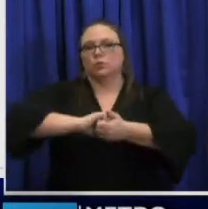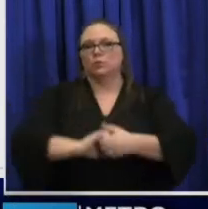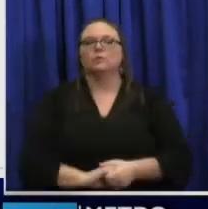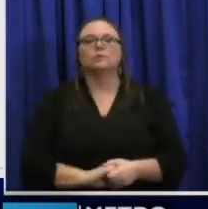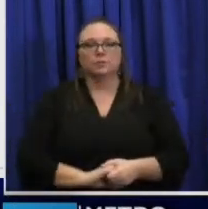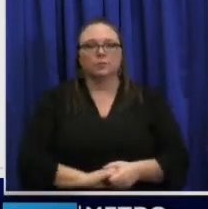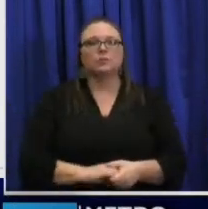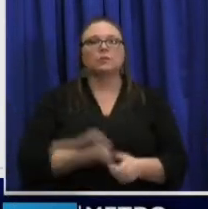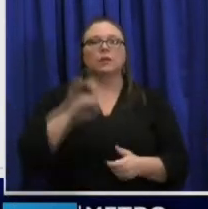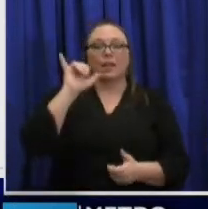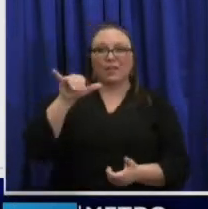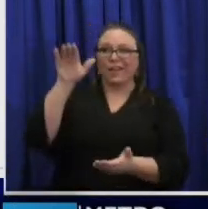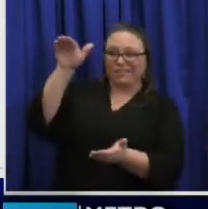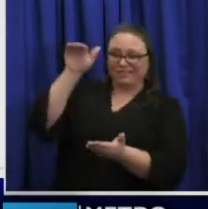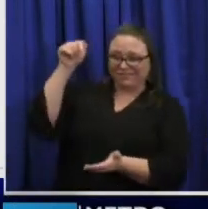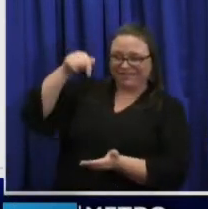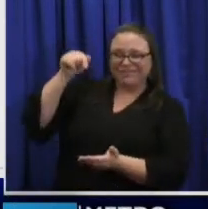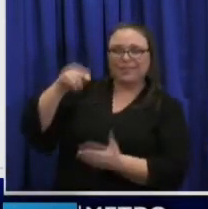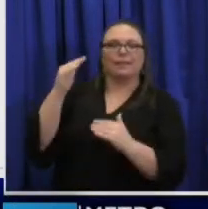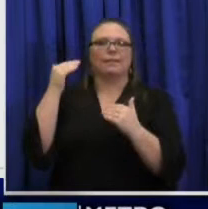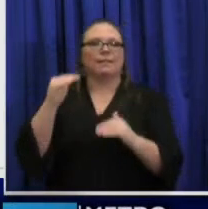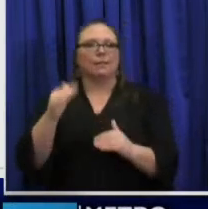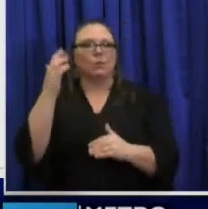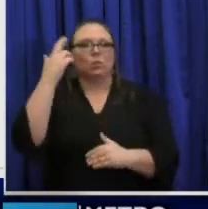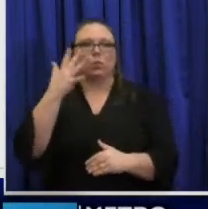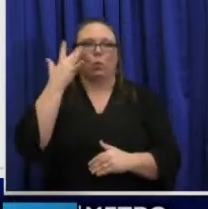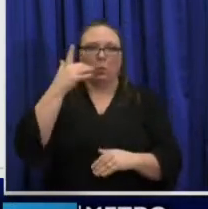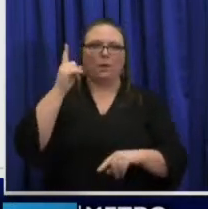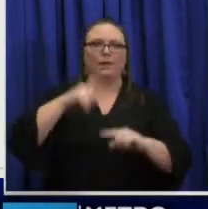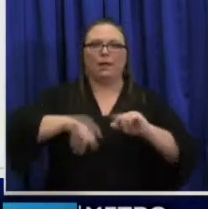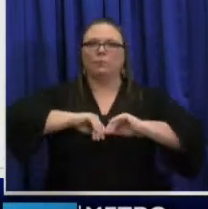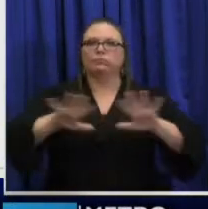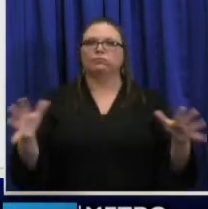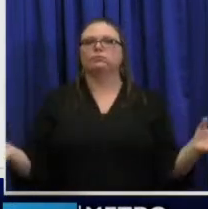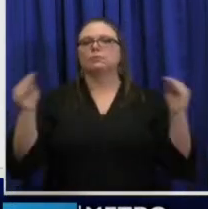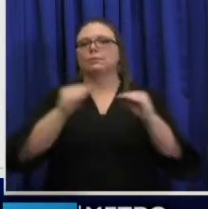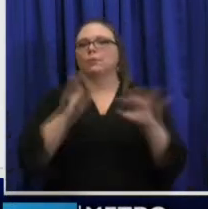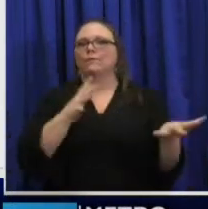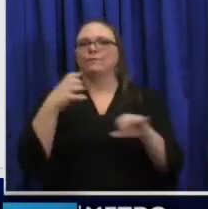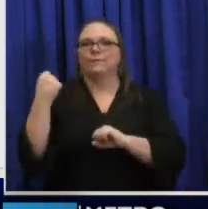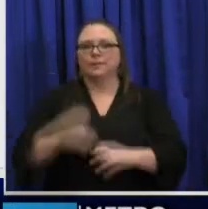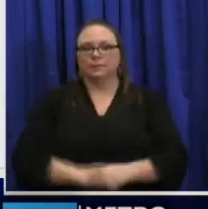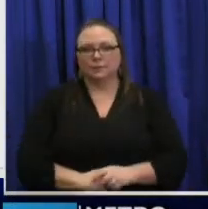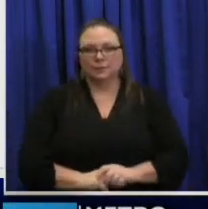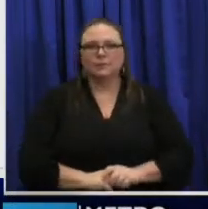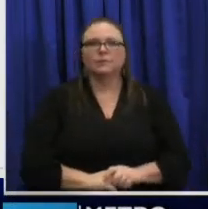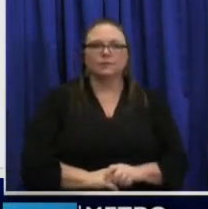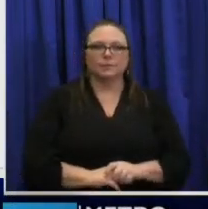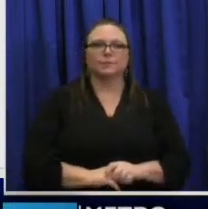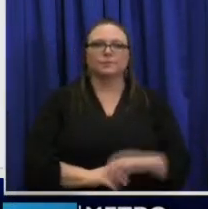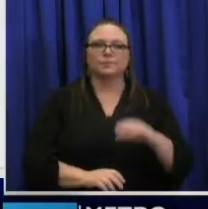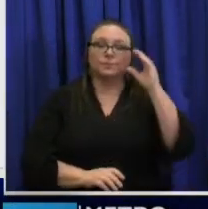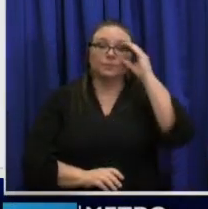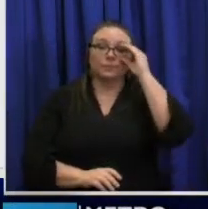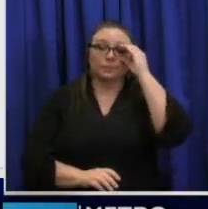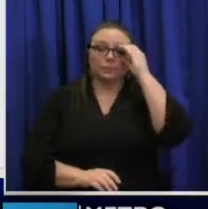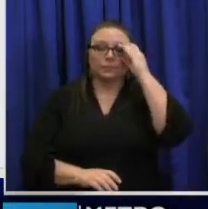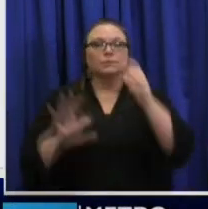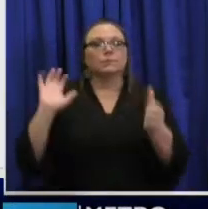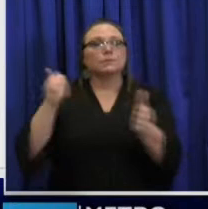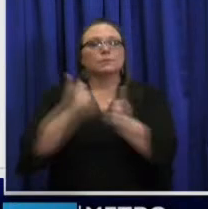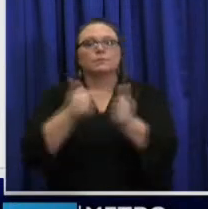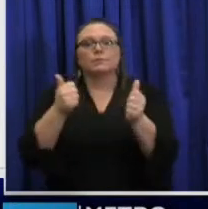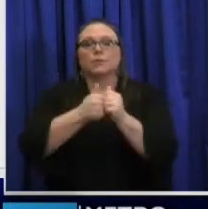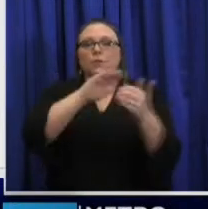The supply is a single limiting factor in us getting our residents vaccinated. Now, an update on our